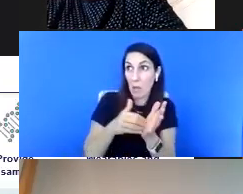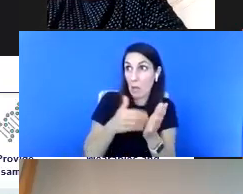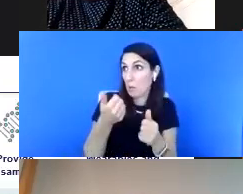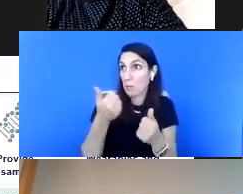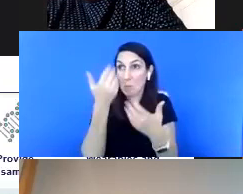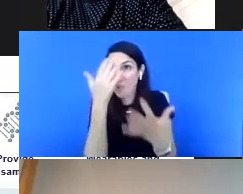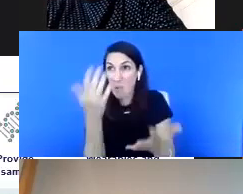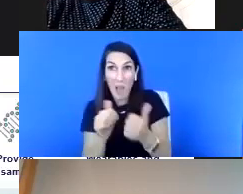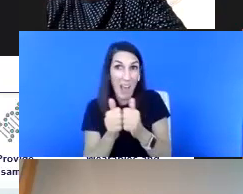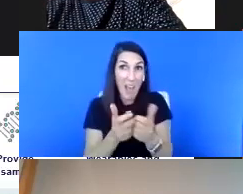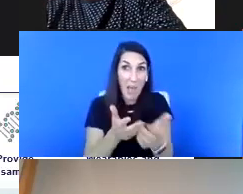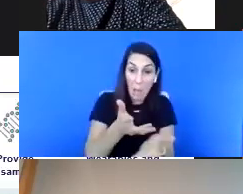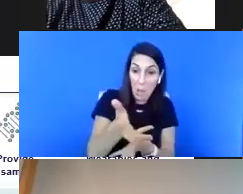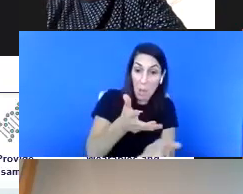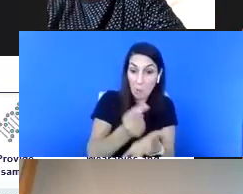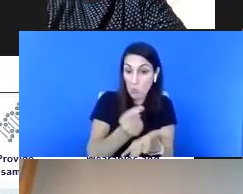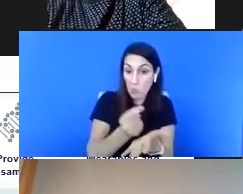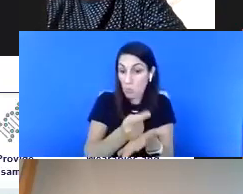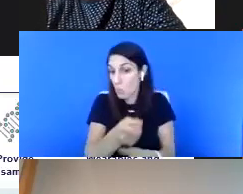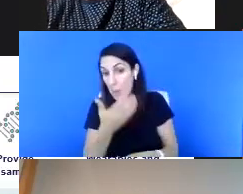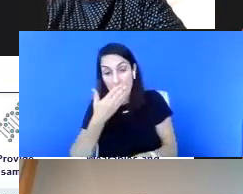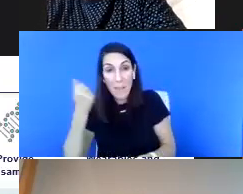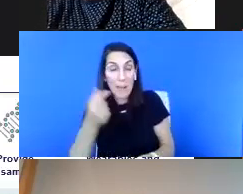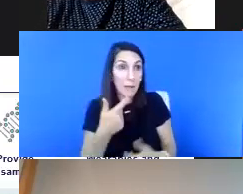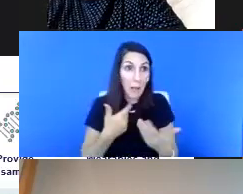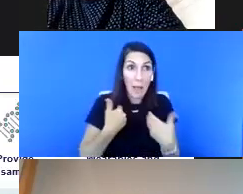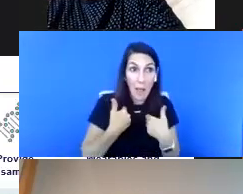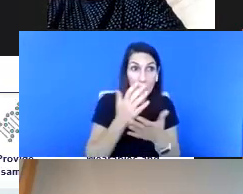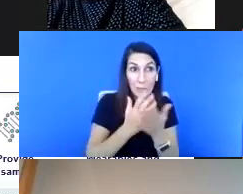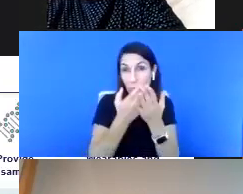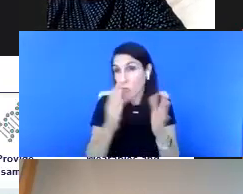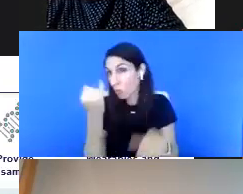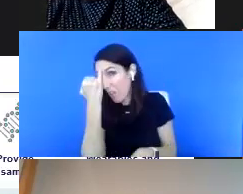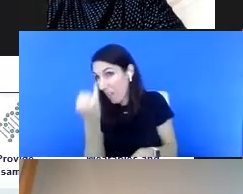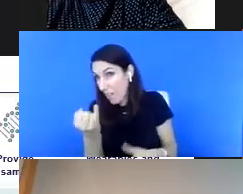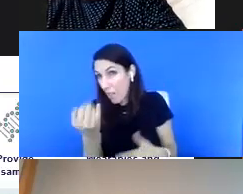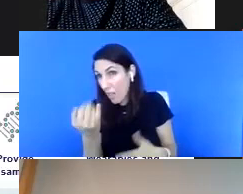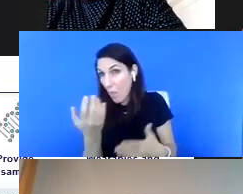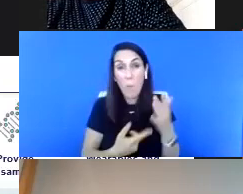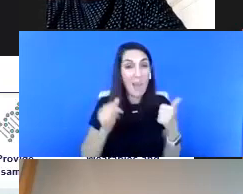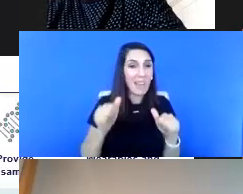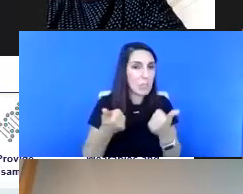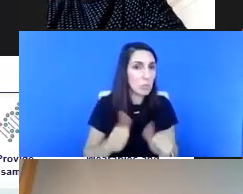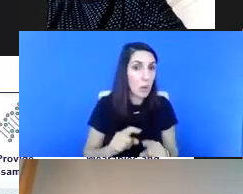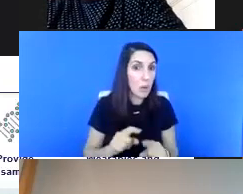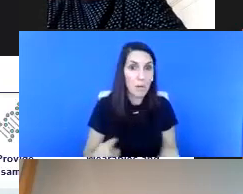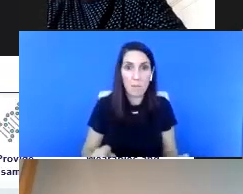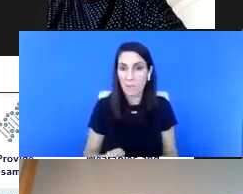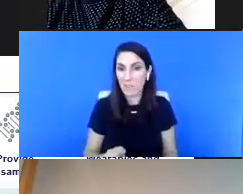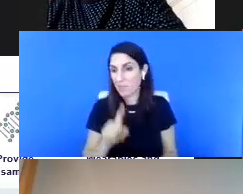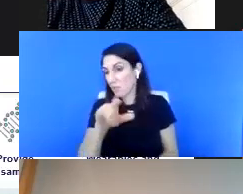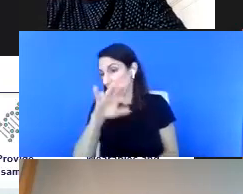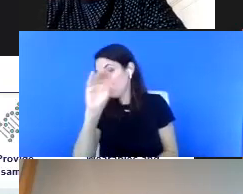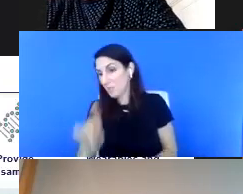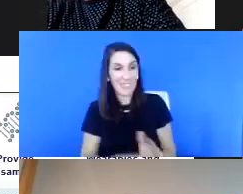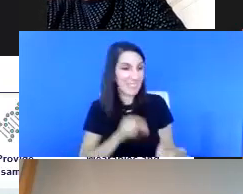know how to treat the patient in the best way. They have some basic ideas of some of the best things that they could try, but ultimately there's no guarantees that any of